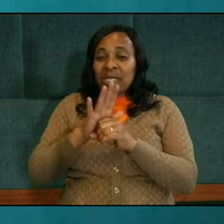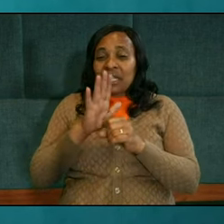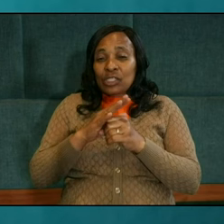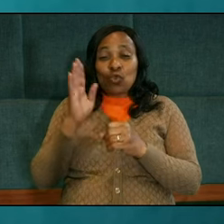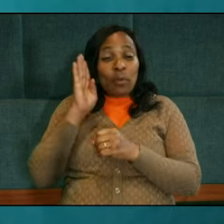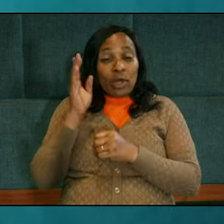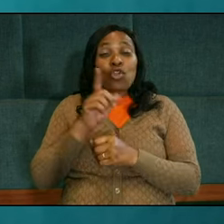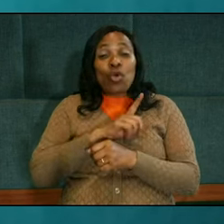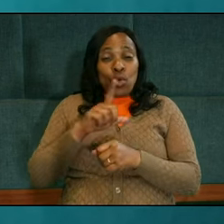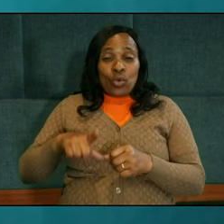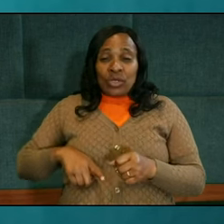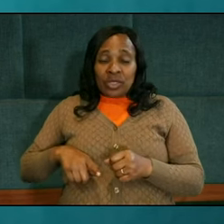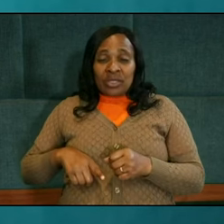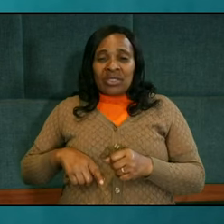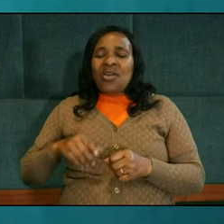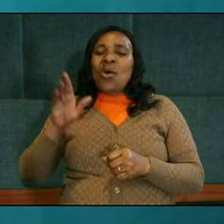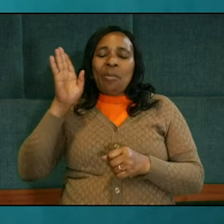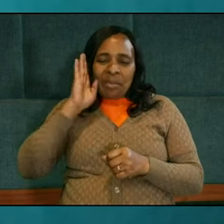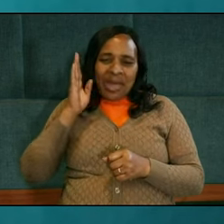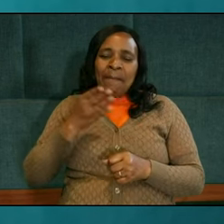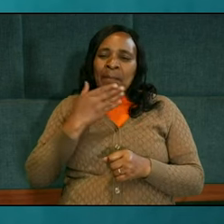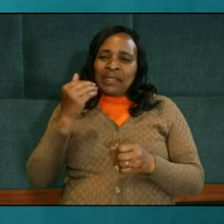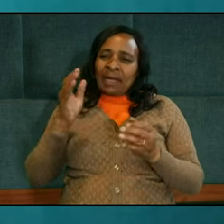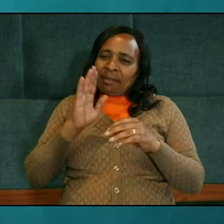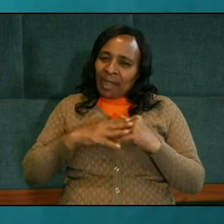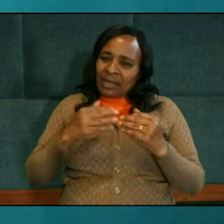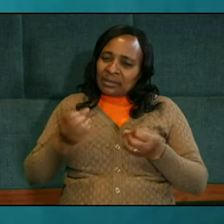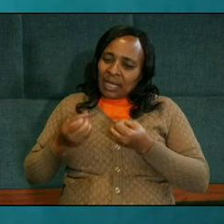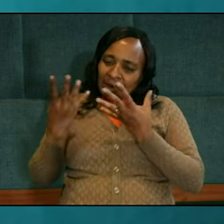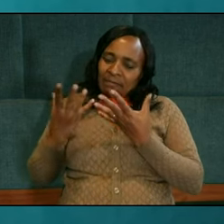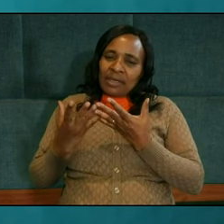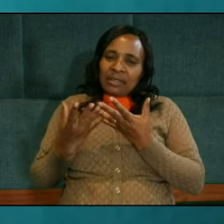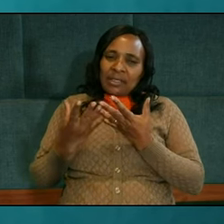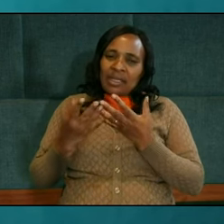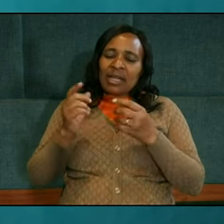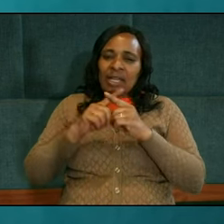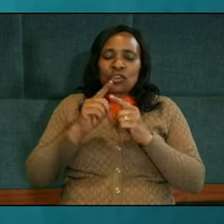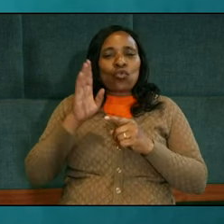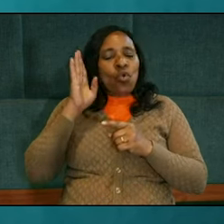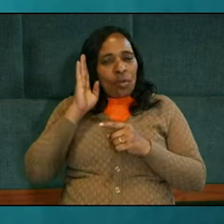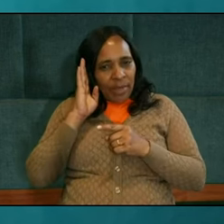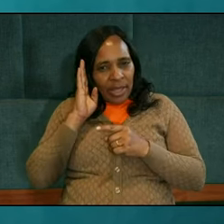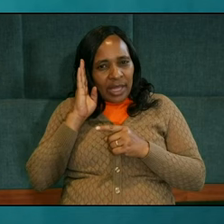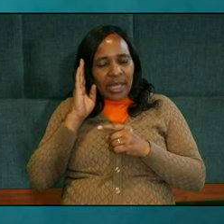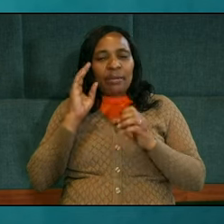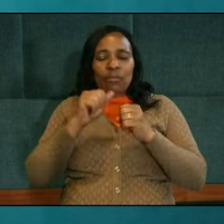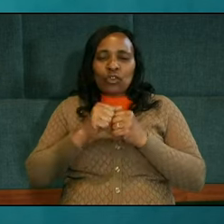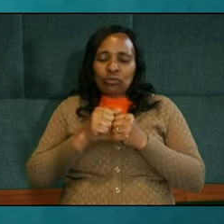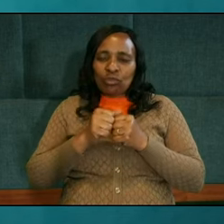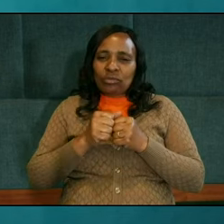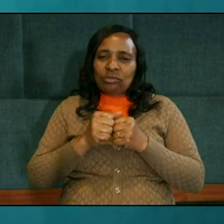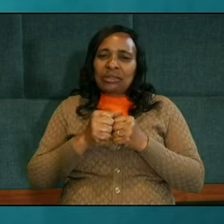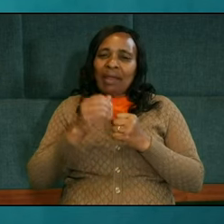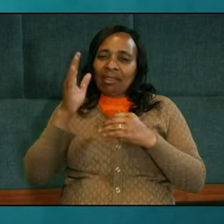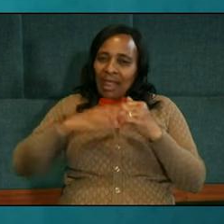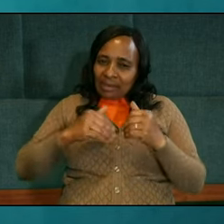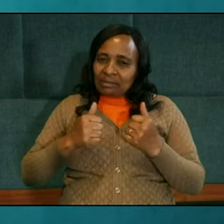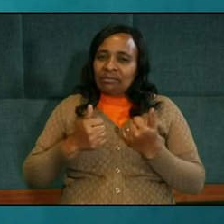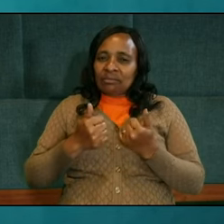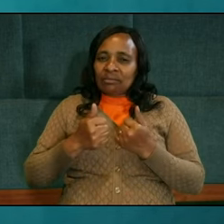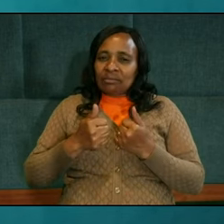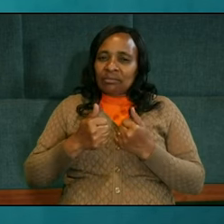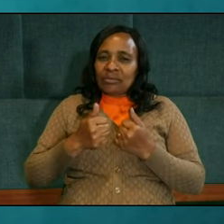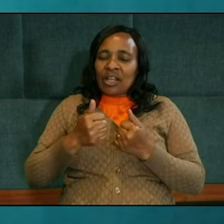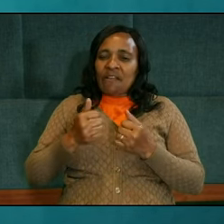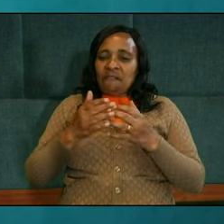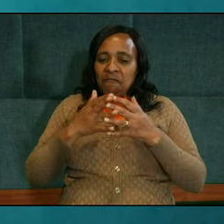Lord? To obey is better than sacrifice, and to heed is better than the fat of rams." So when